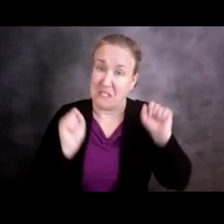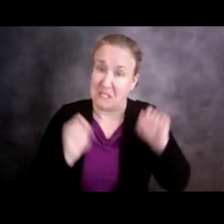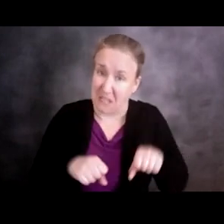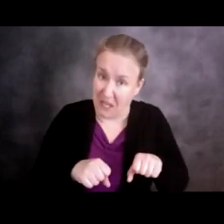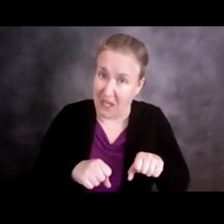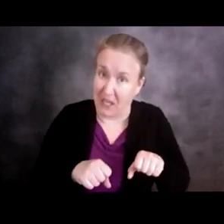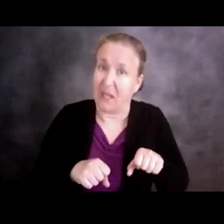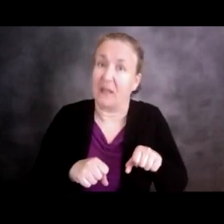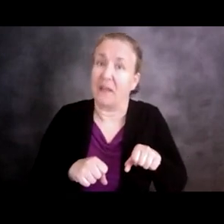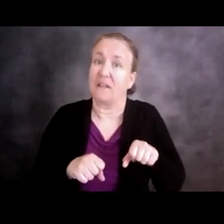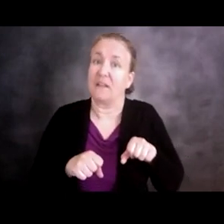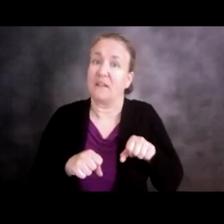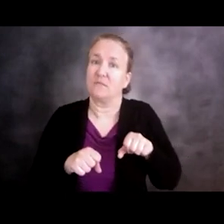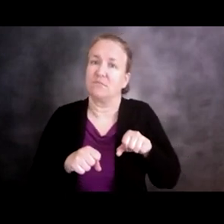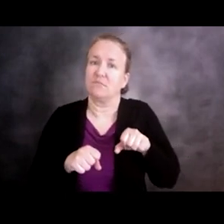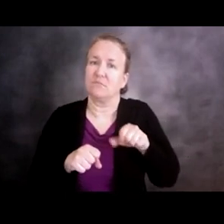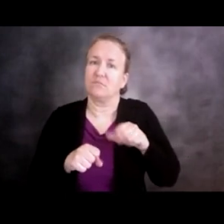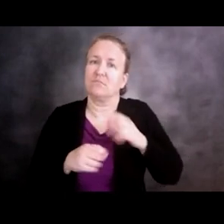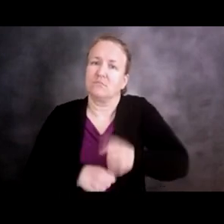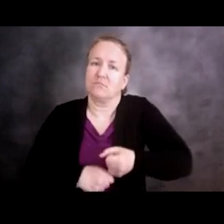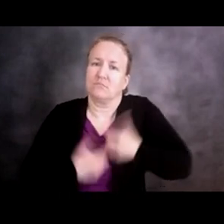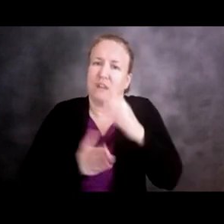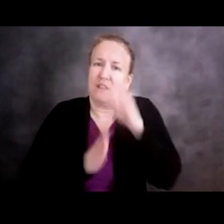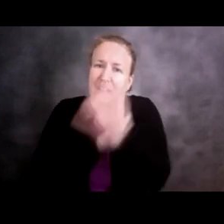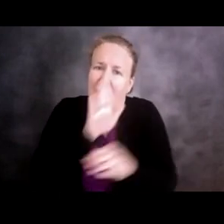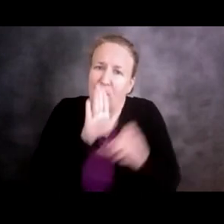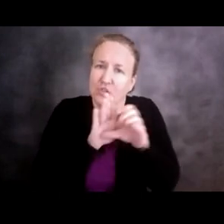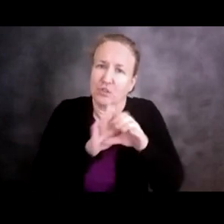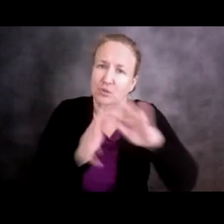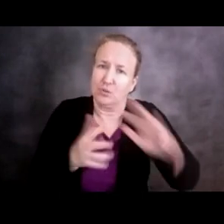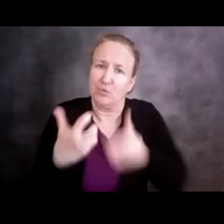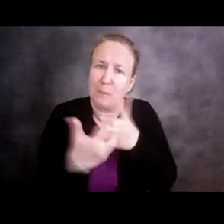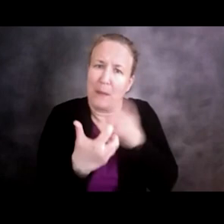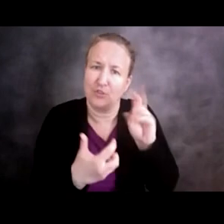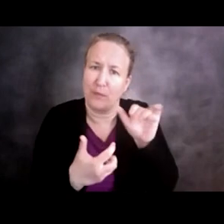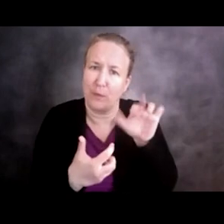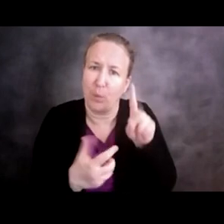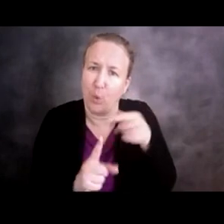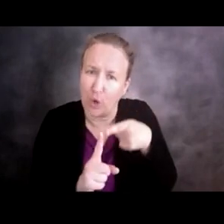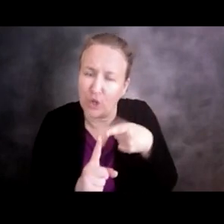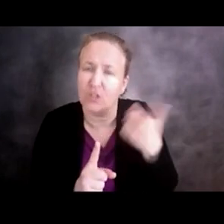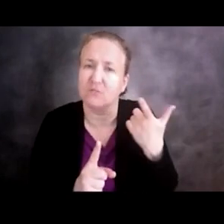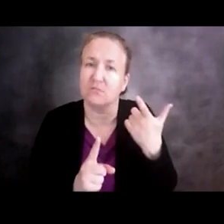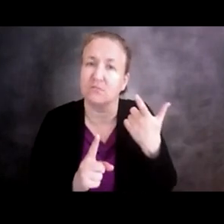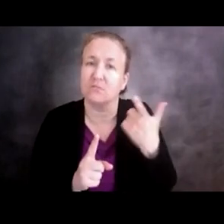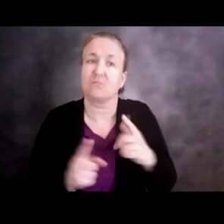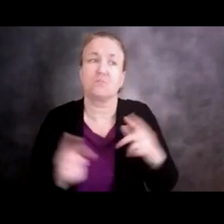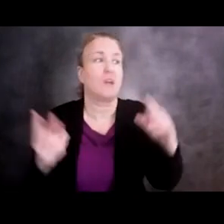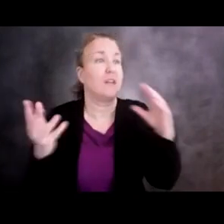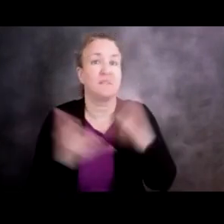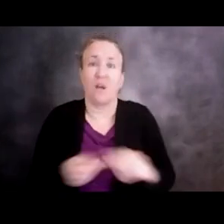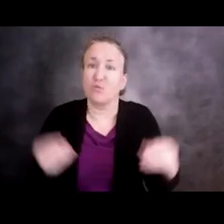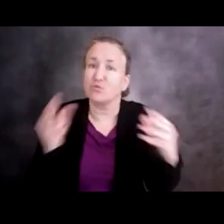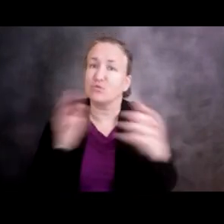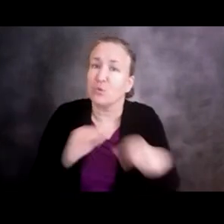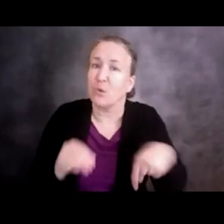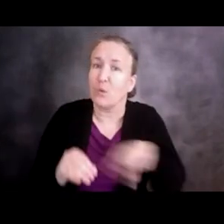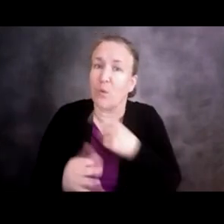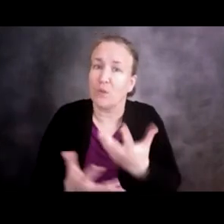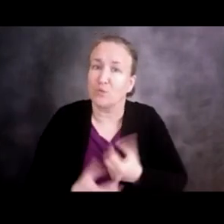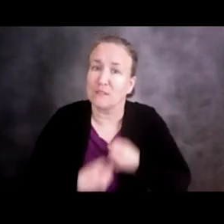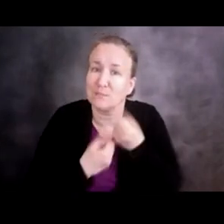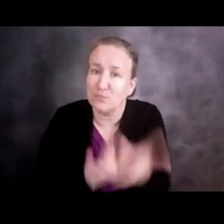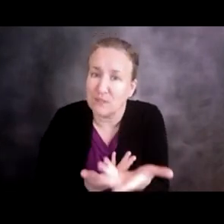a character to the aesthetic of the work, to be able to tell the story that we want to tell.